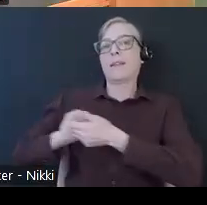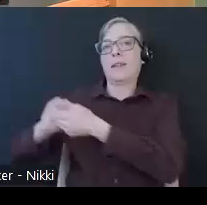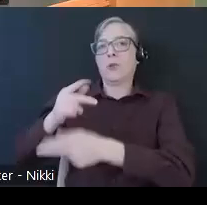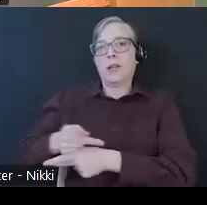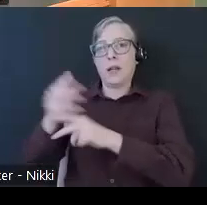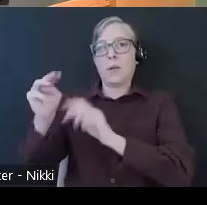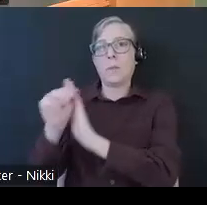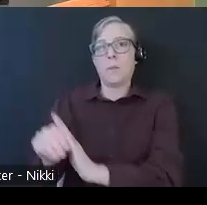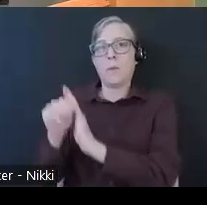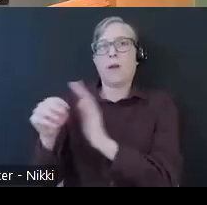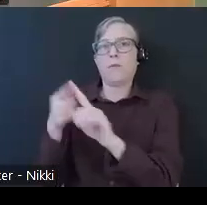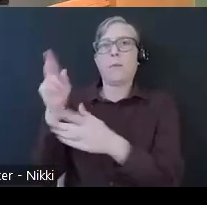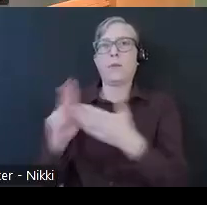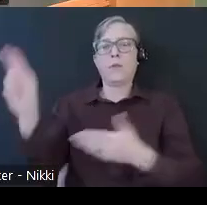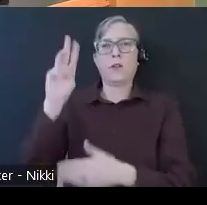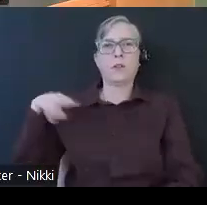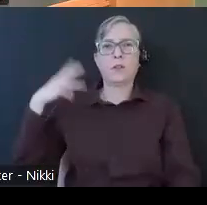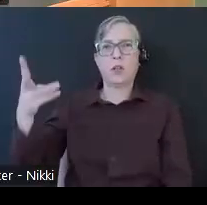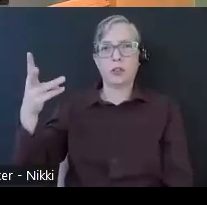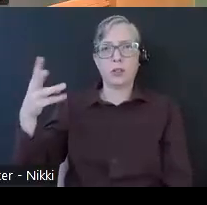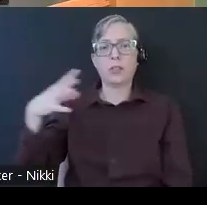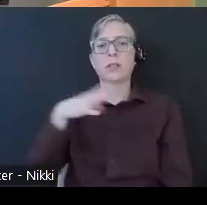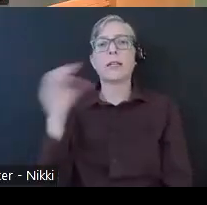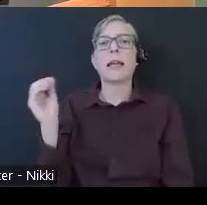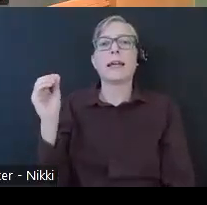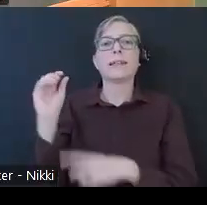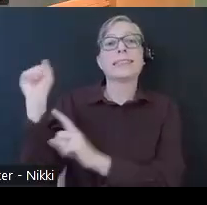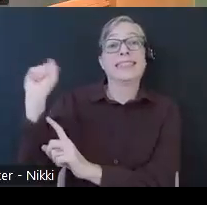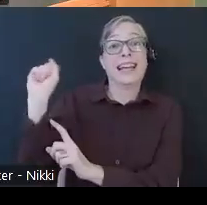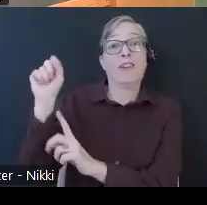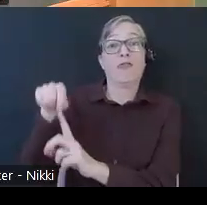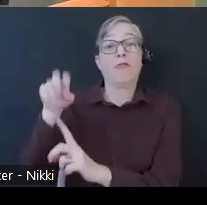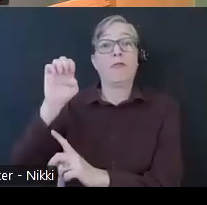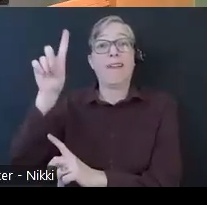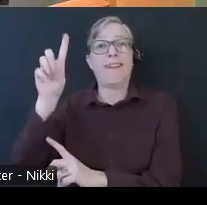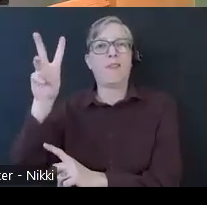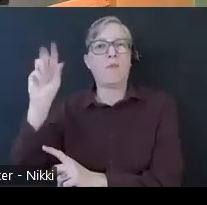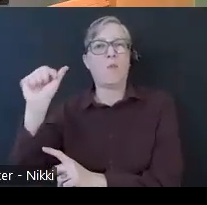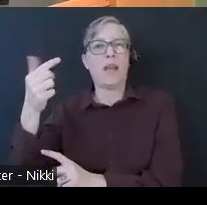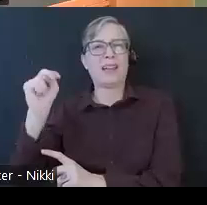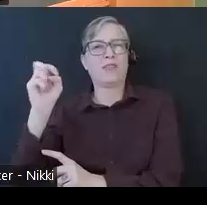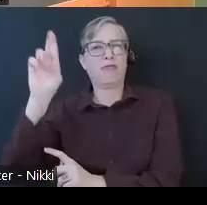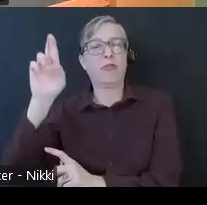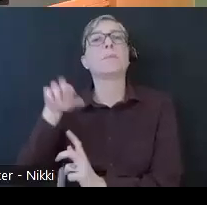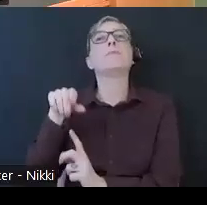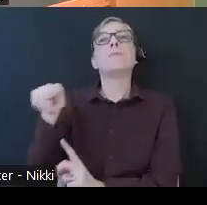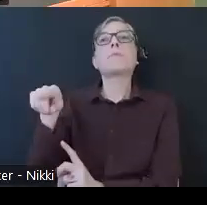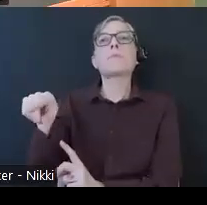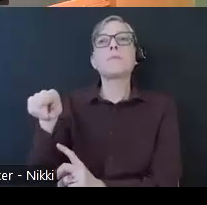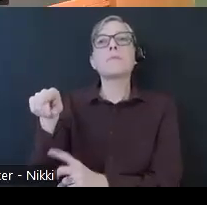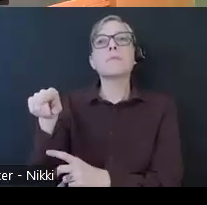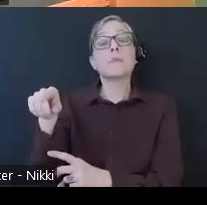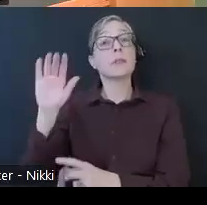Cooperative in Seattle by Ed Wagner. And this collaborative care model has been shown to be effective for treating diabetes, heart